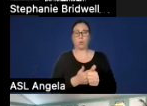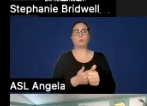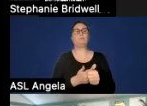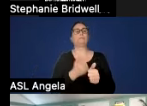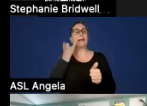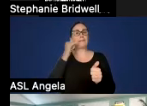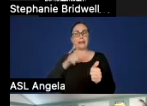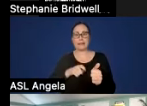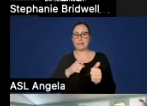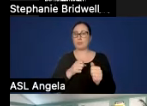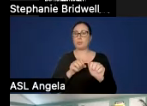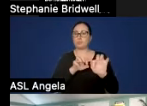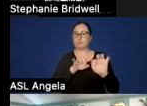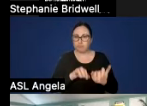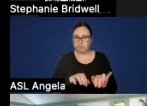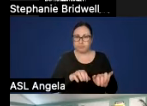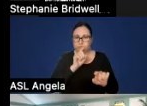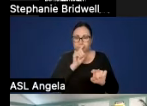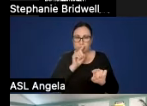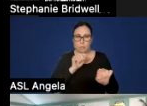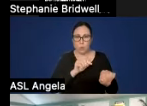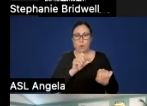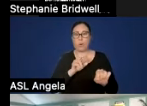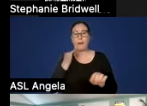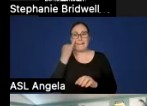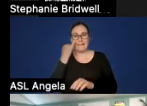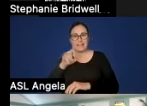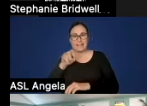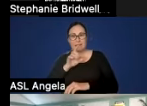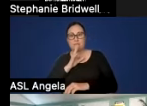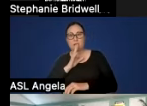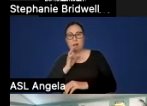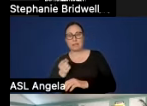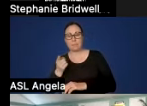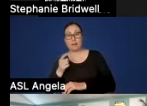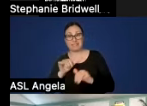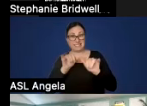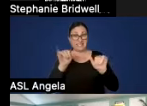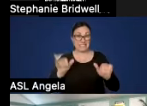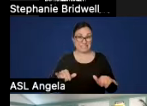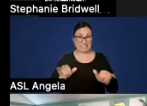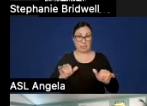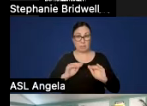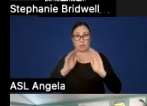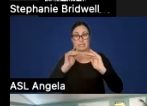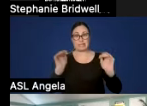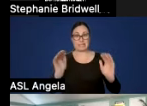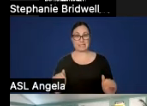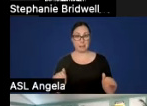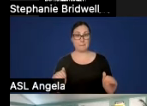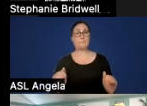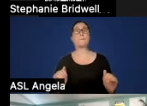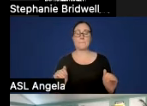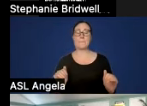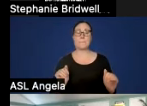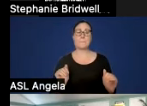report, or if I want to talk to someone. There's a system. I use system a lot, so I'm air quoting a little bit, but there's a system